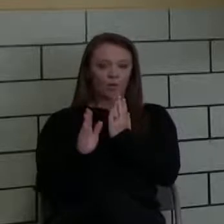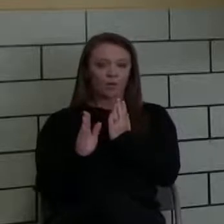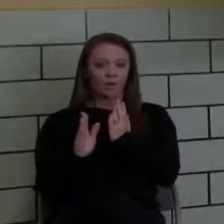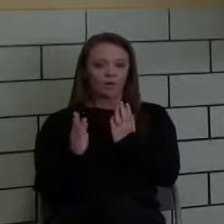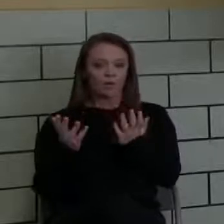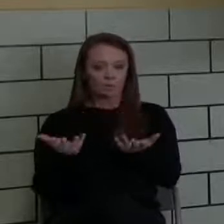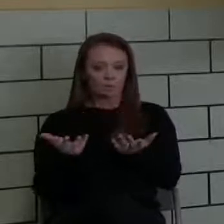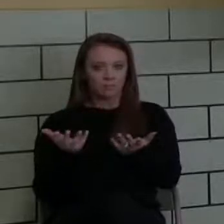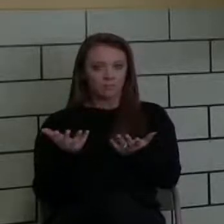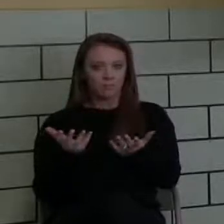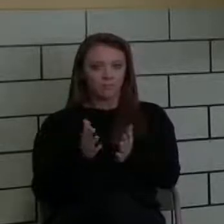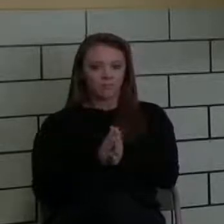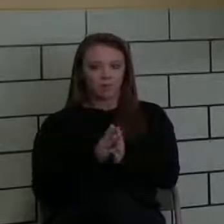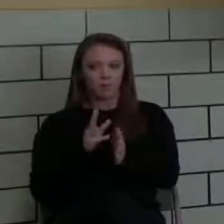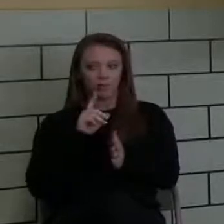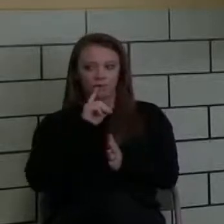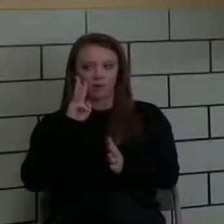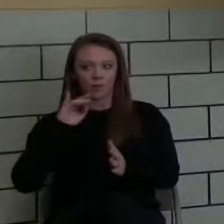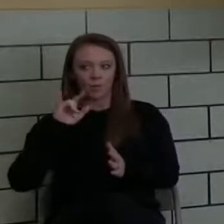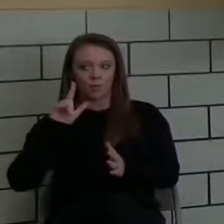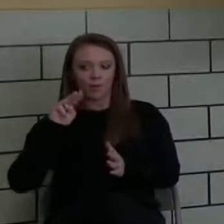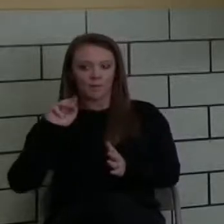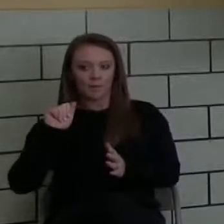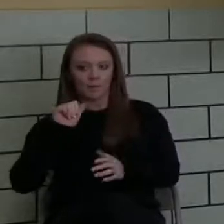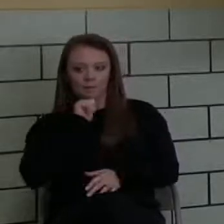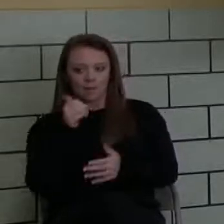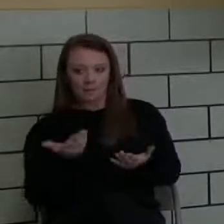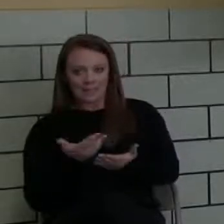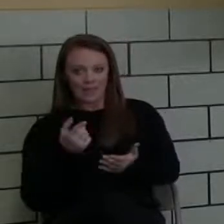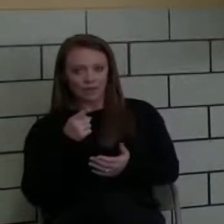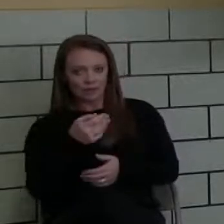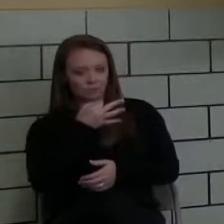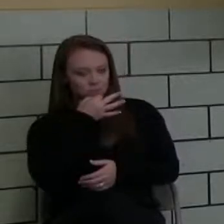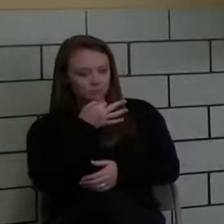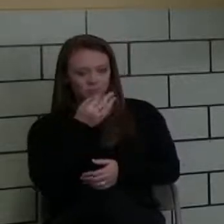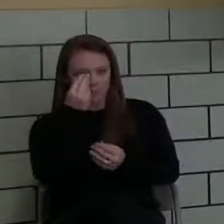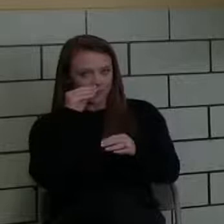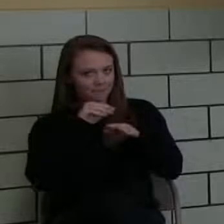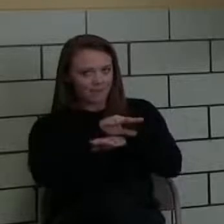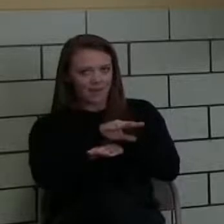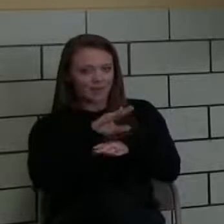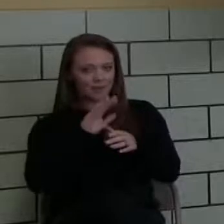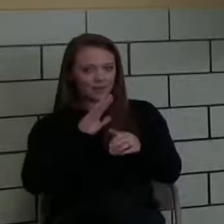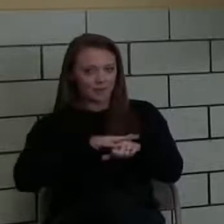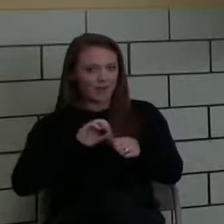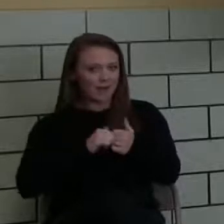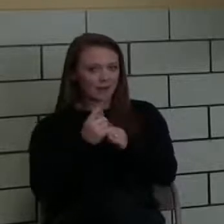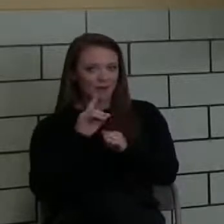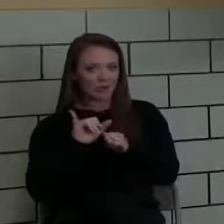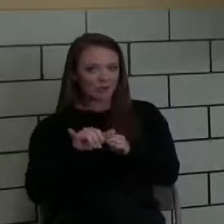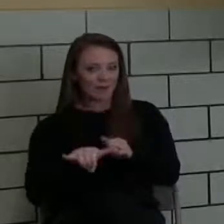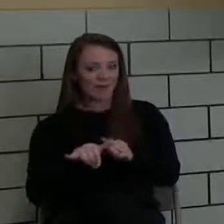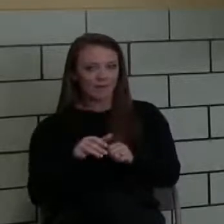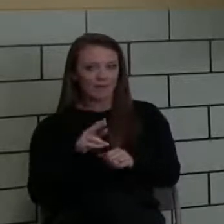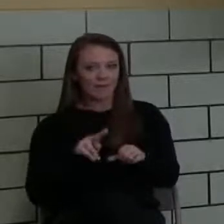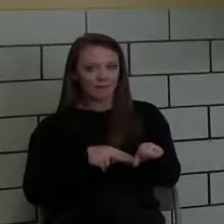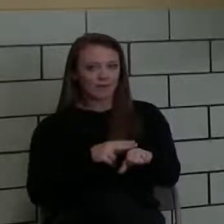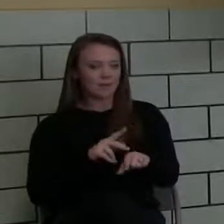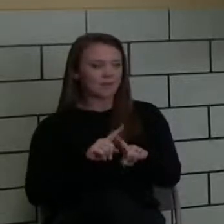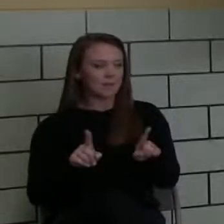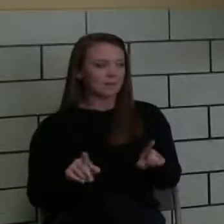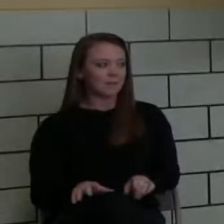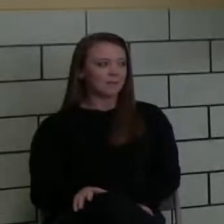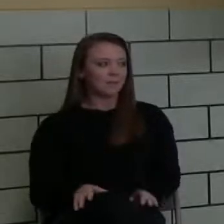Yeah, Wilma's not here. She could give us some keen advice on how better to do that, I'm sure. Well, I think